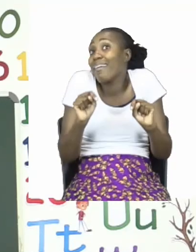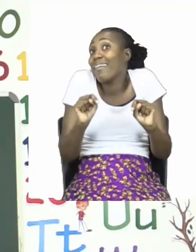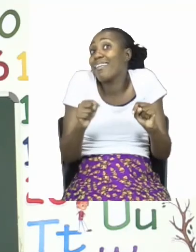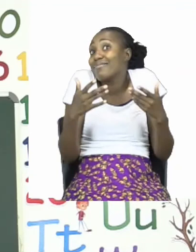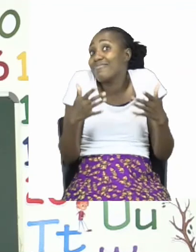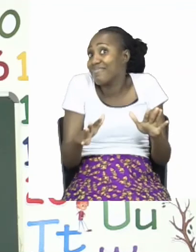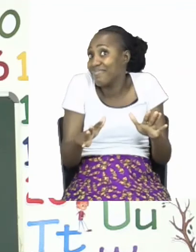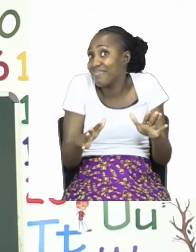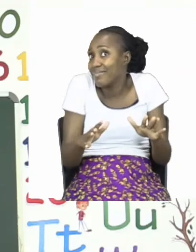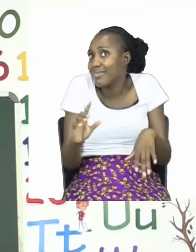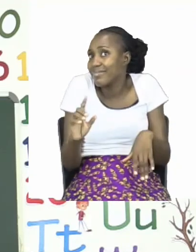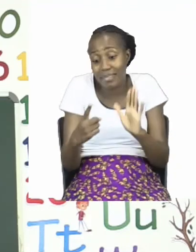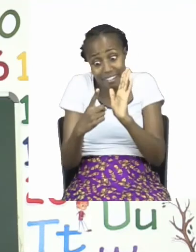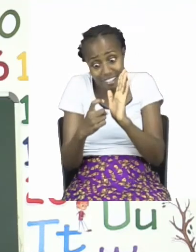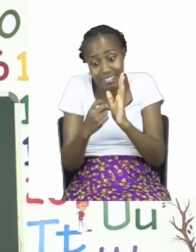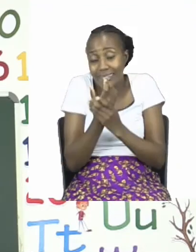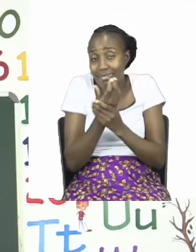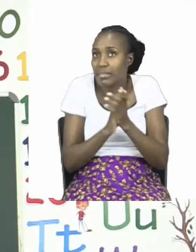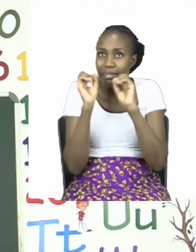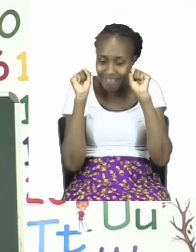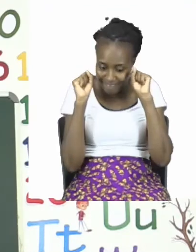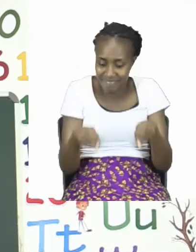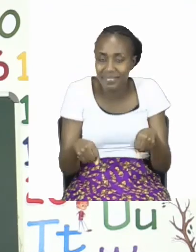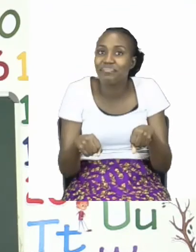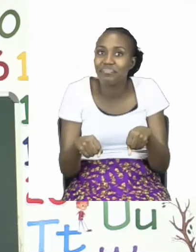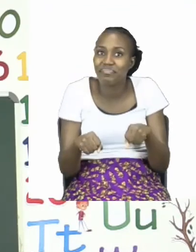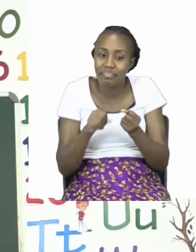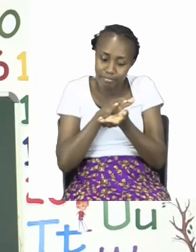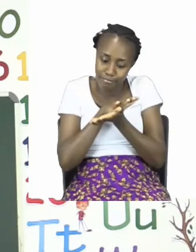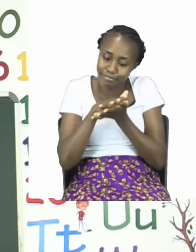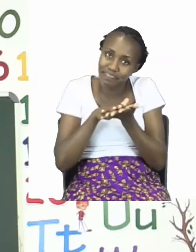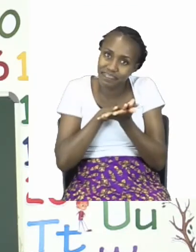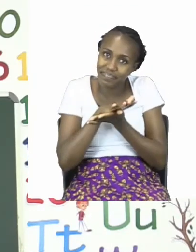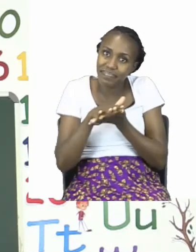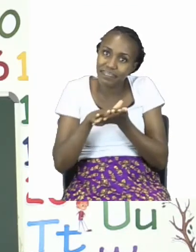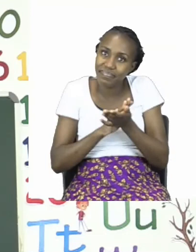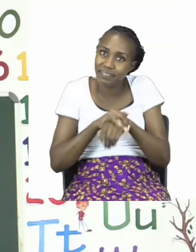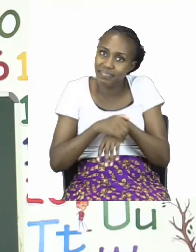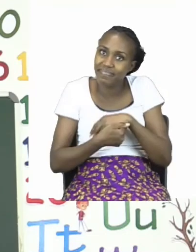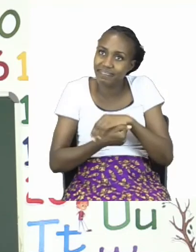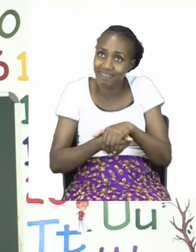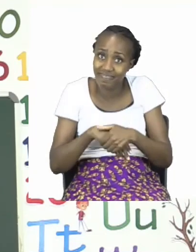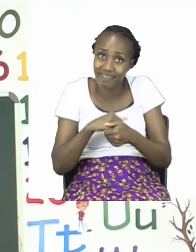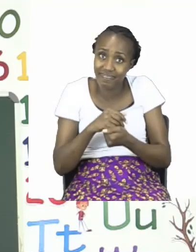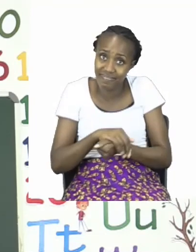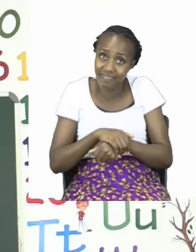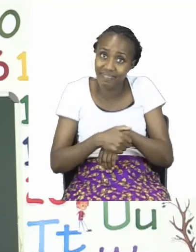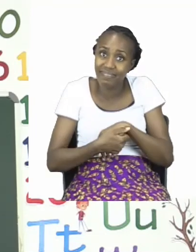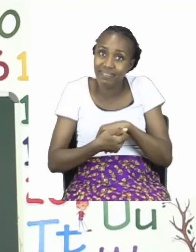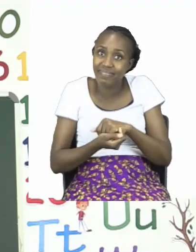important for us to sanitize. So let's take our sanitizer and we rub inside our